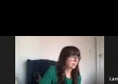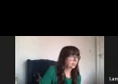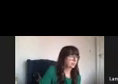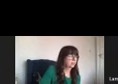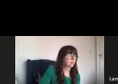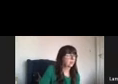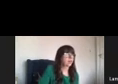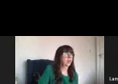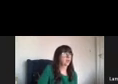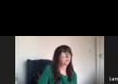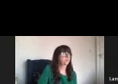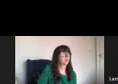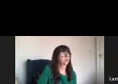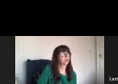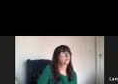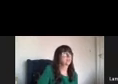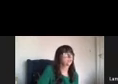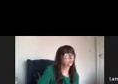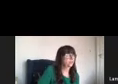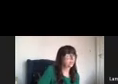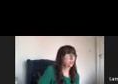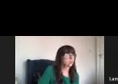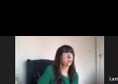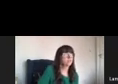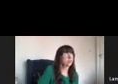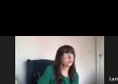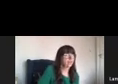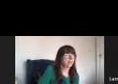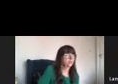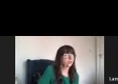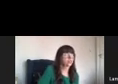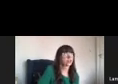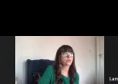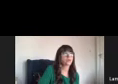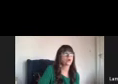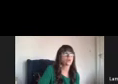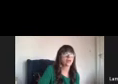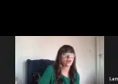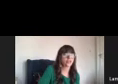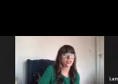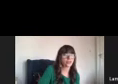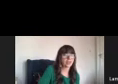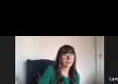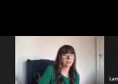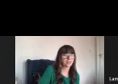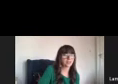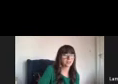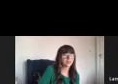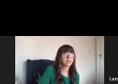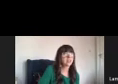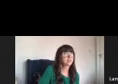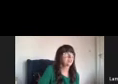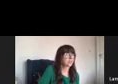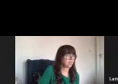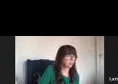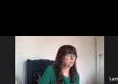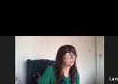with theirs. Obviously, the devolved nations are moving ahead with this, so why can't the UK